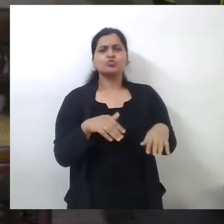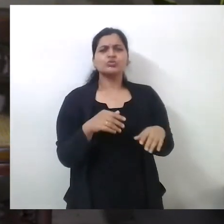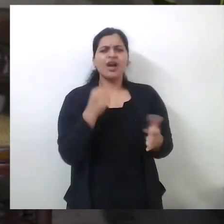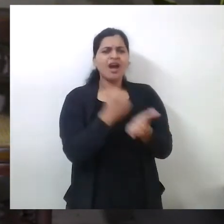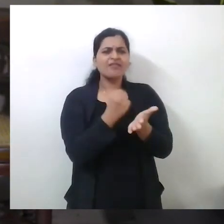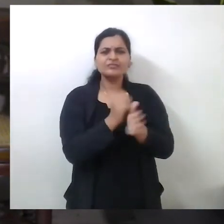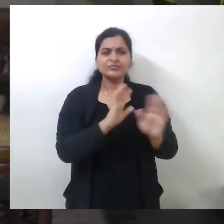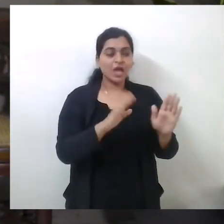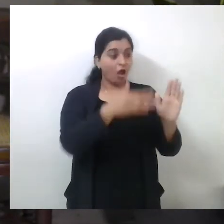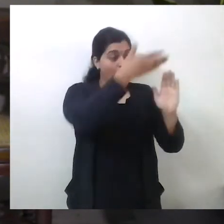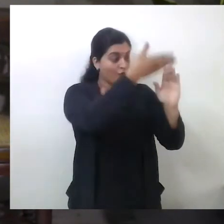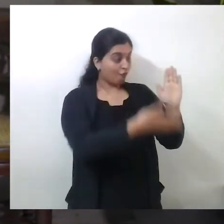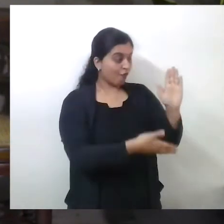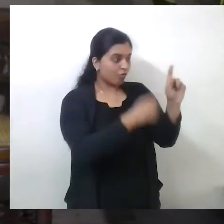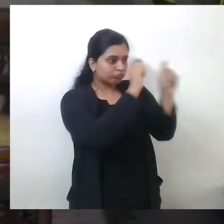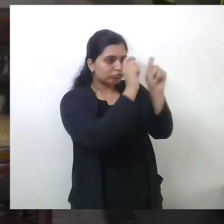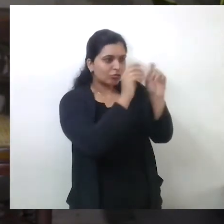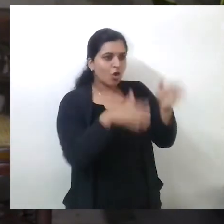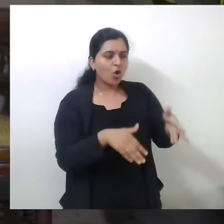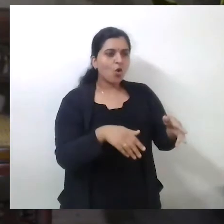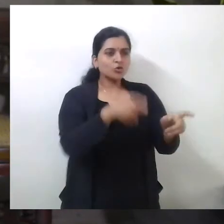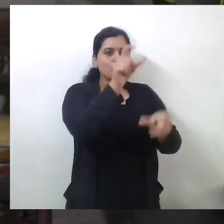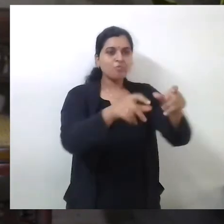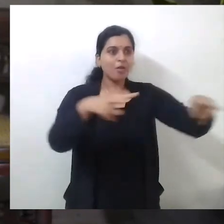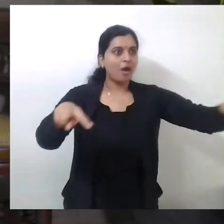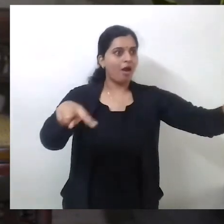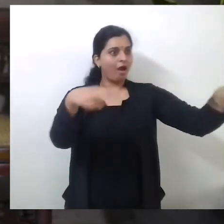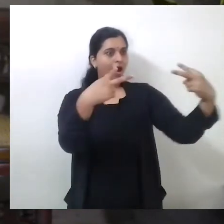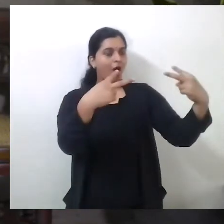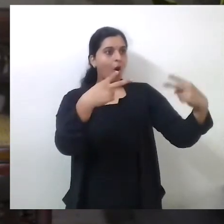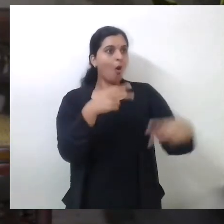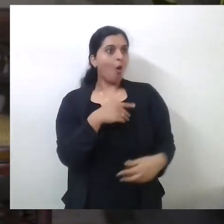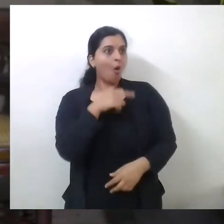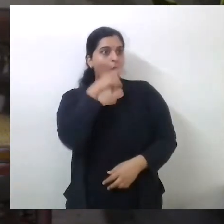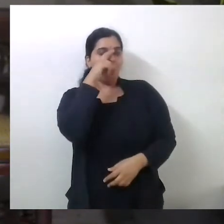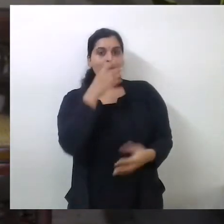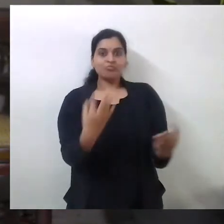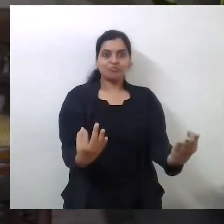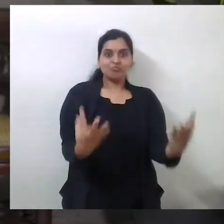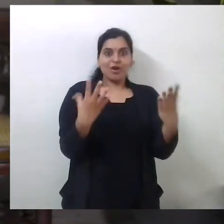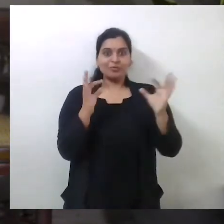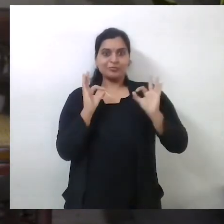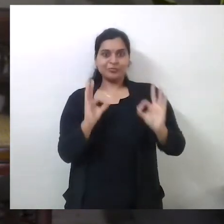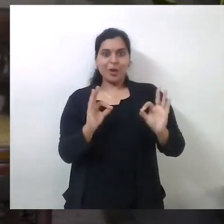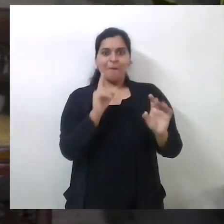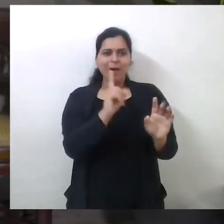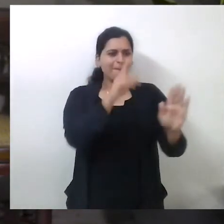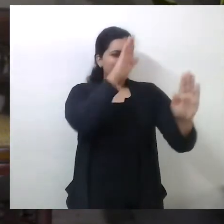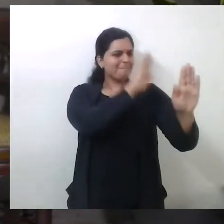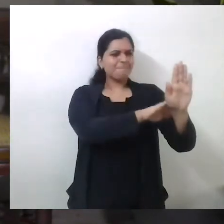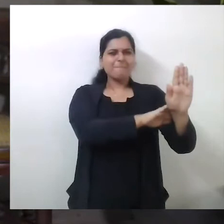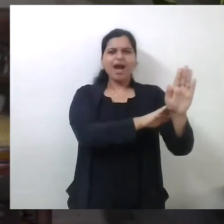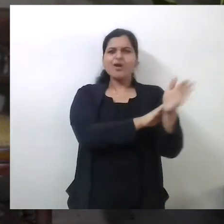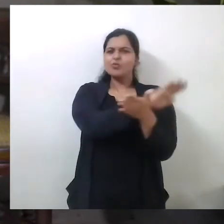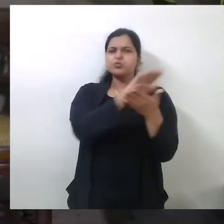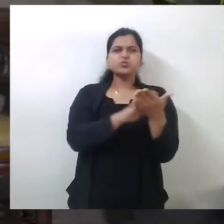have been to attend to an audience, which is why they've left the back plain. Otherwise, it's unusual. Normally, even Indian jewelry, the back is